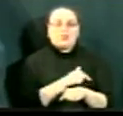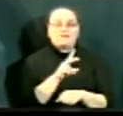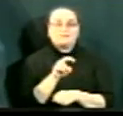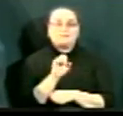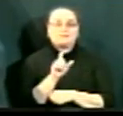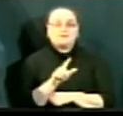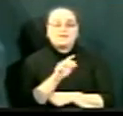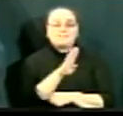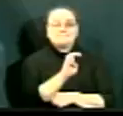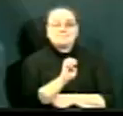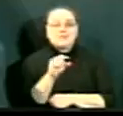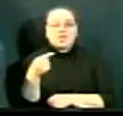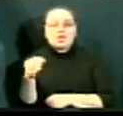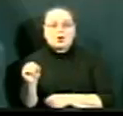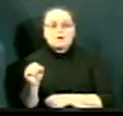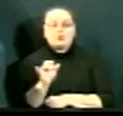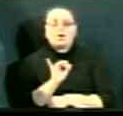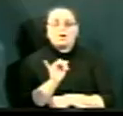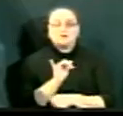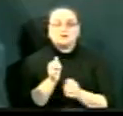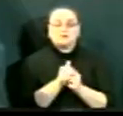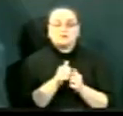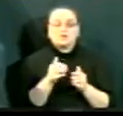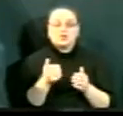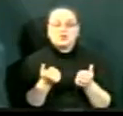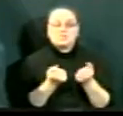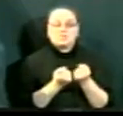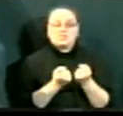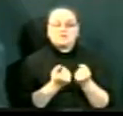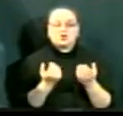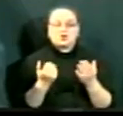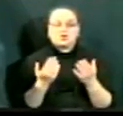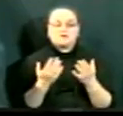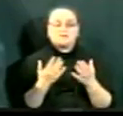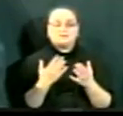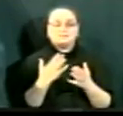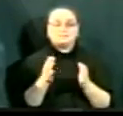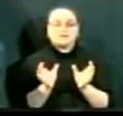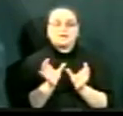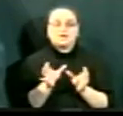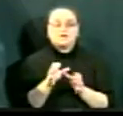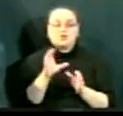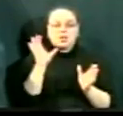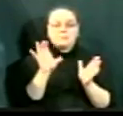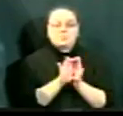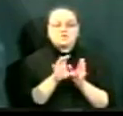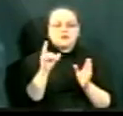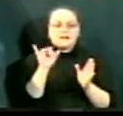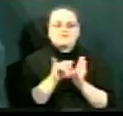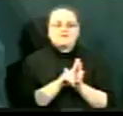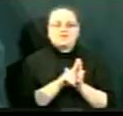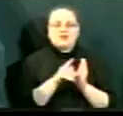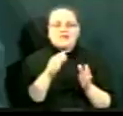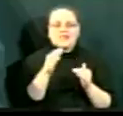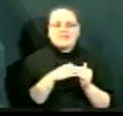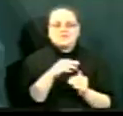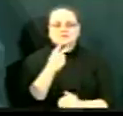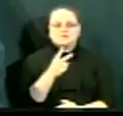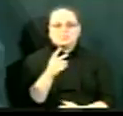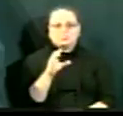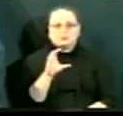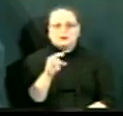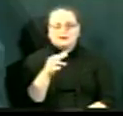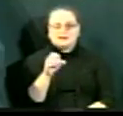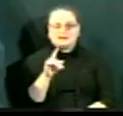and go. Also, with prompting and support, writes words and pictures to identify at least 2 characters with at least